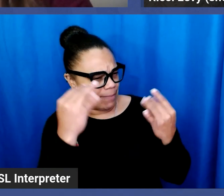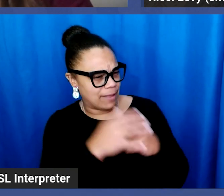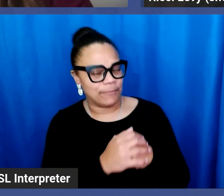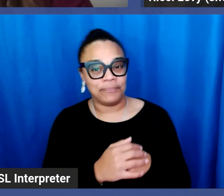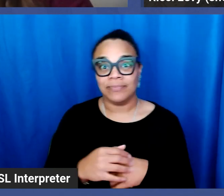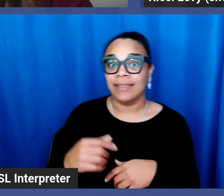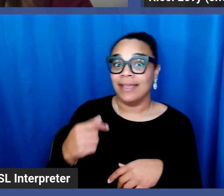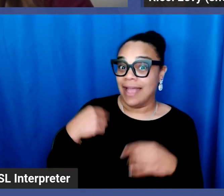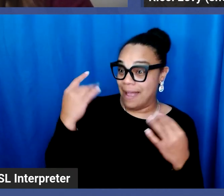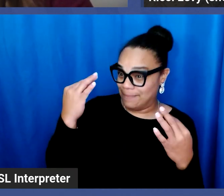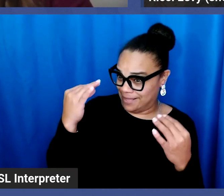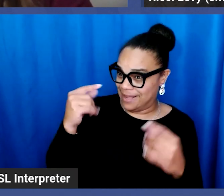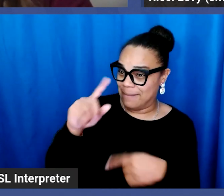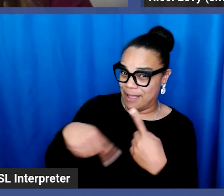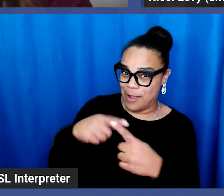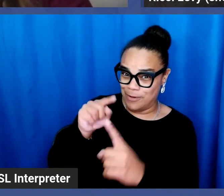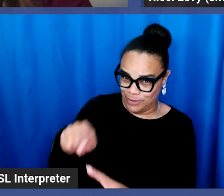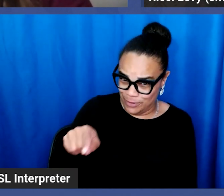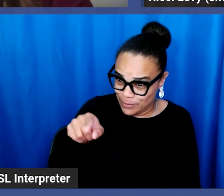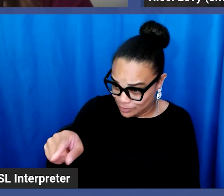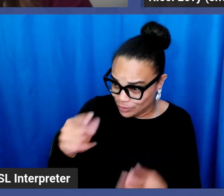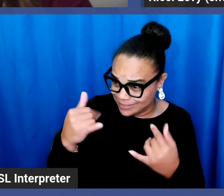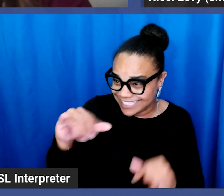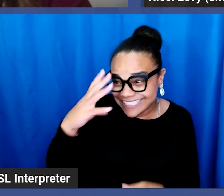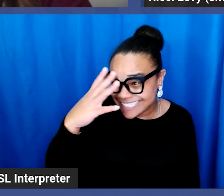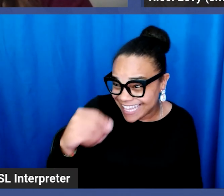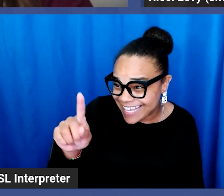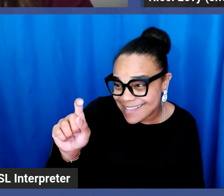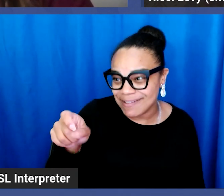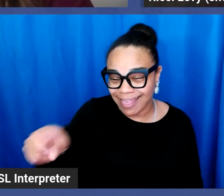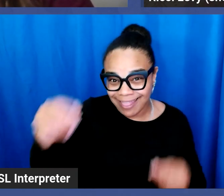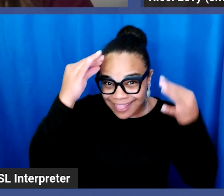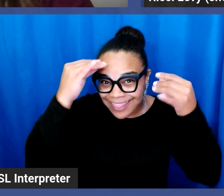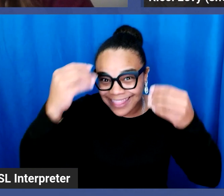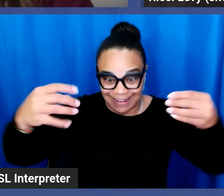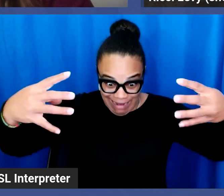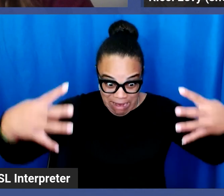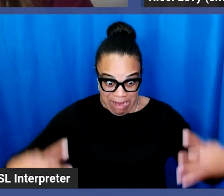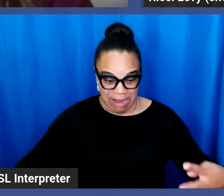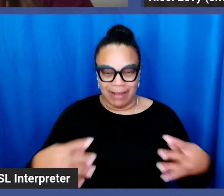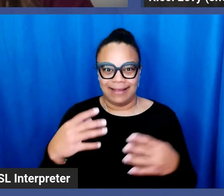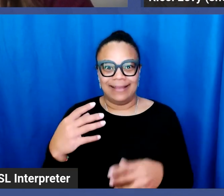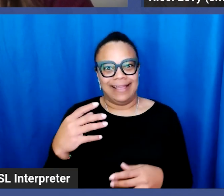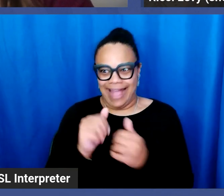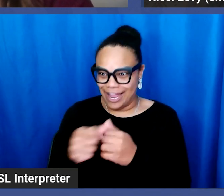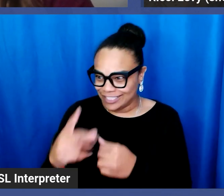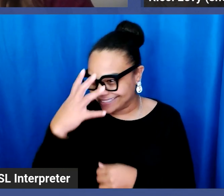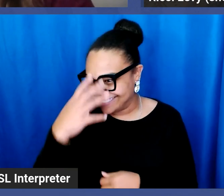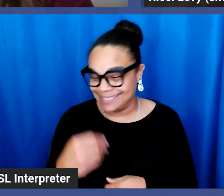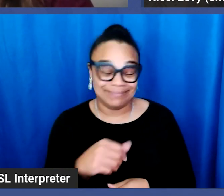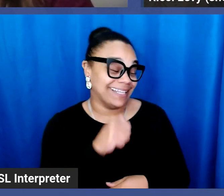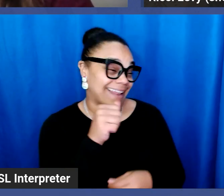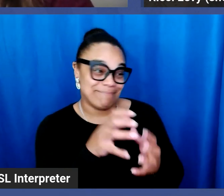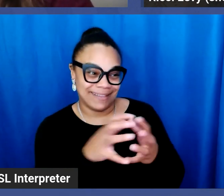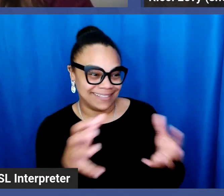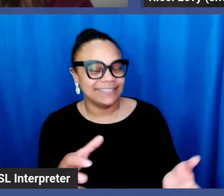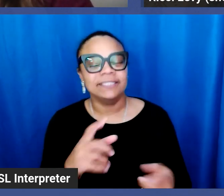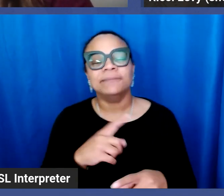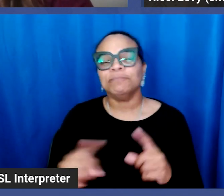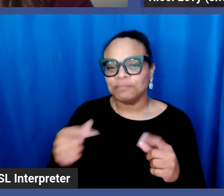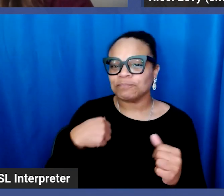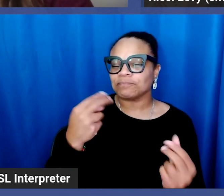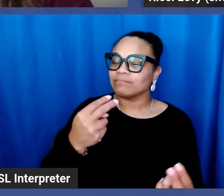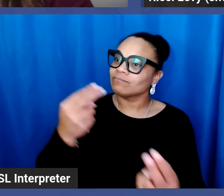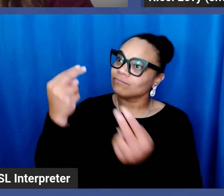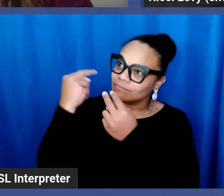you're thinking about that many things all of the Not time? a lot now. um, Yeah, well, as I reflect on 2024, and I